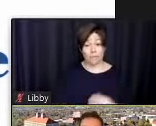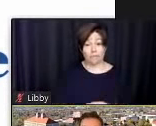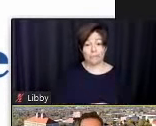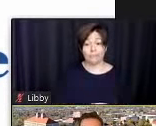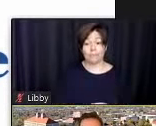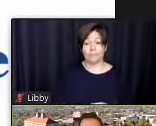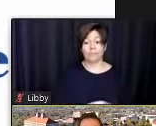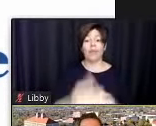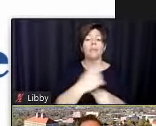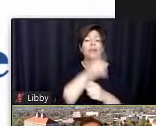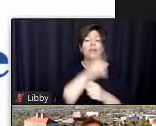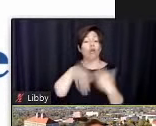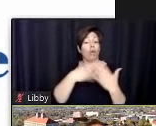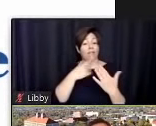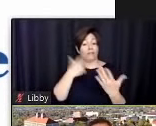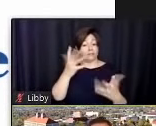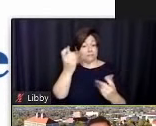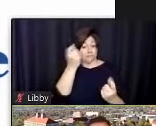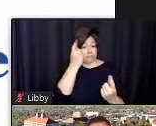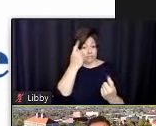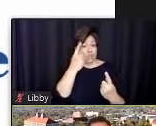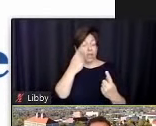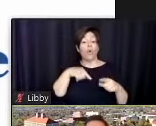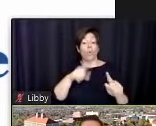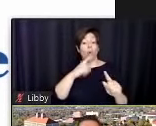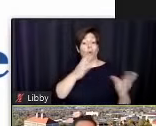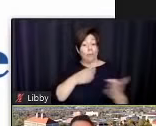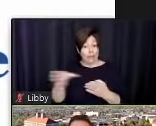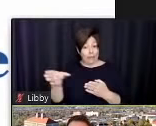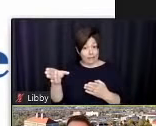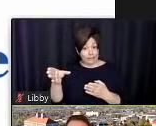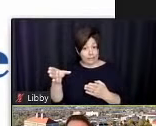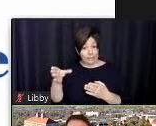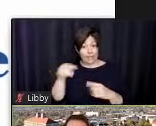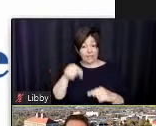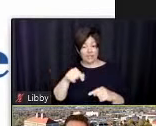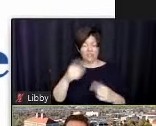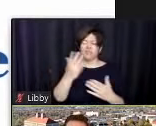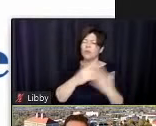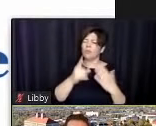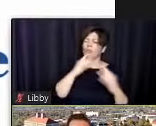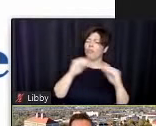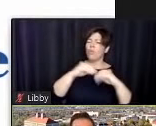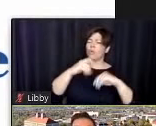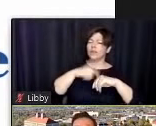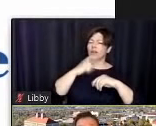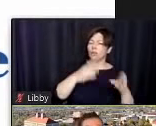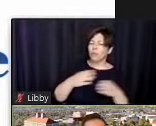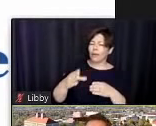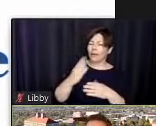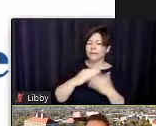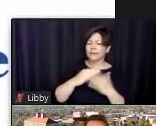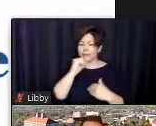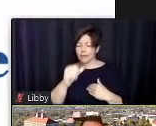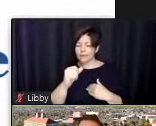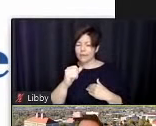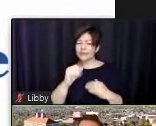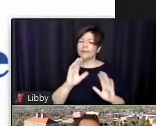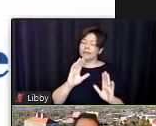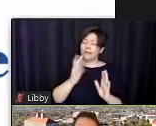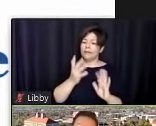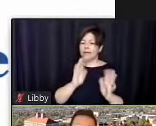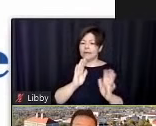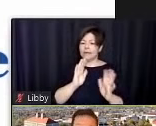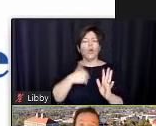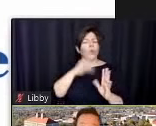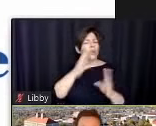same page, as we're planning, and some of you may have a little bit more time to plan than others, and I'd argue we're going to be planning for